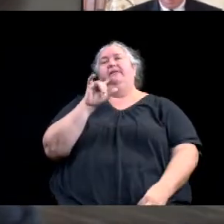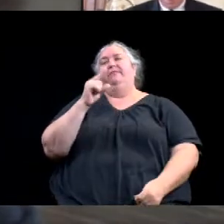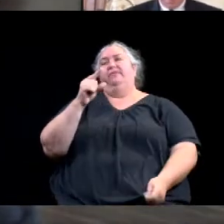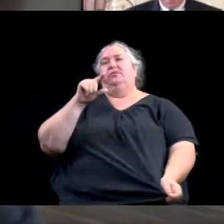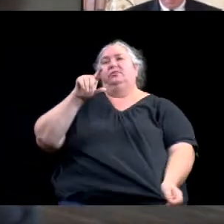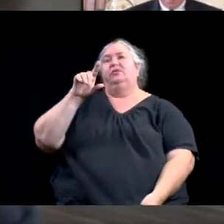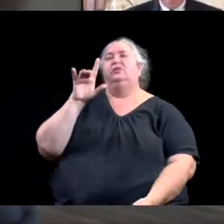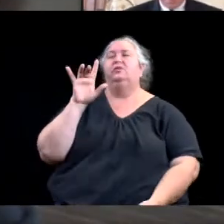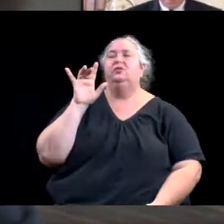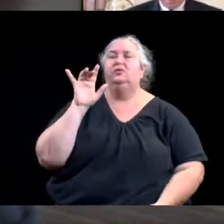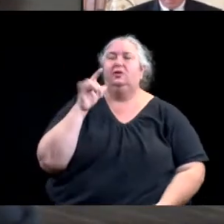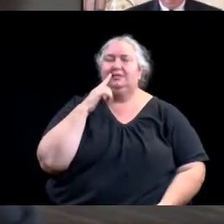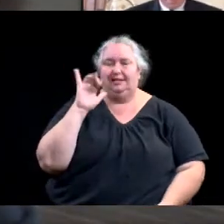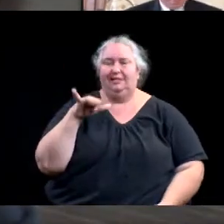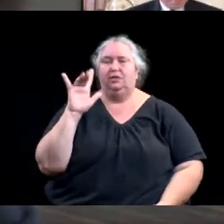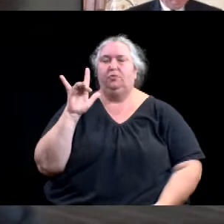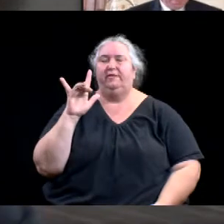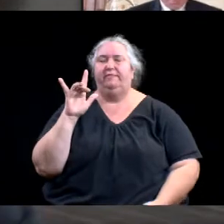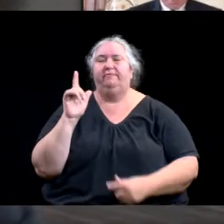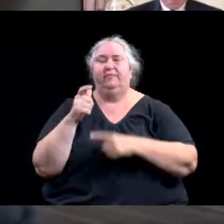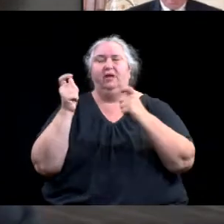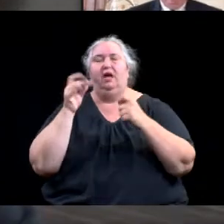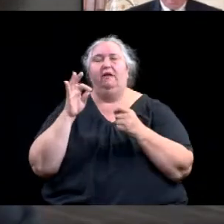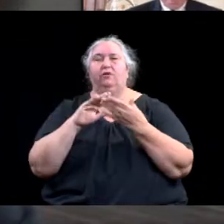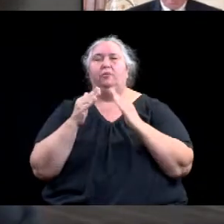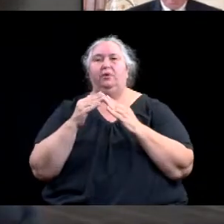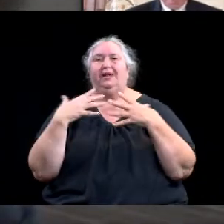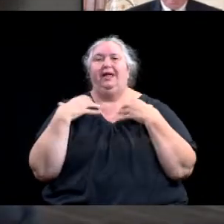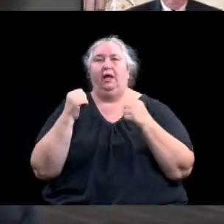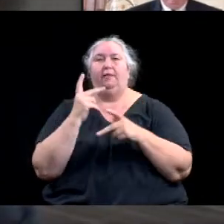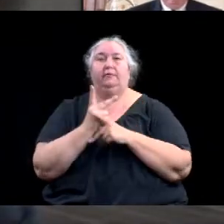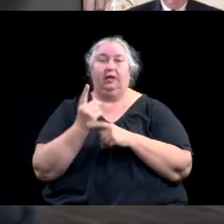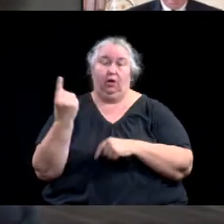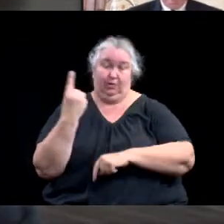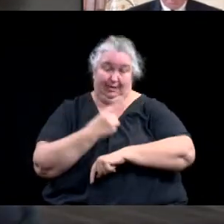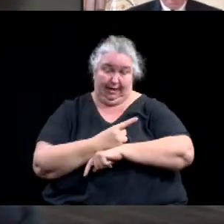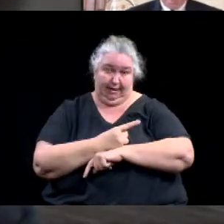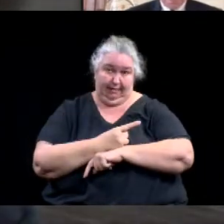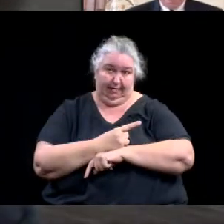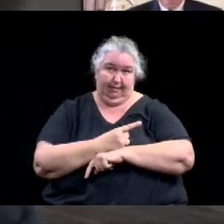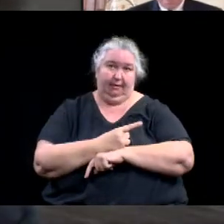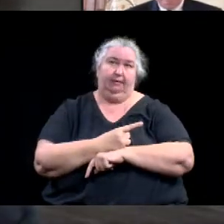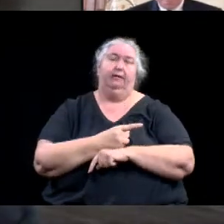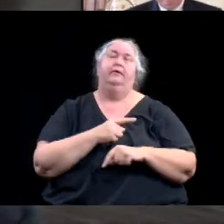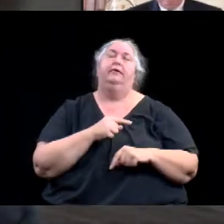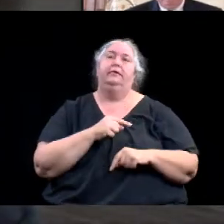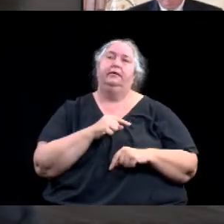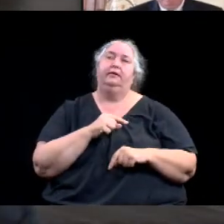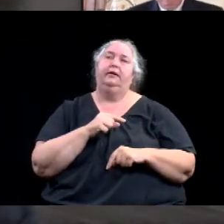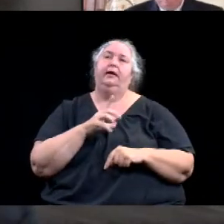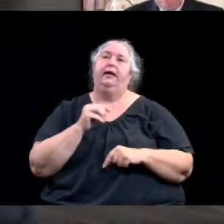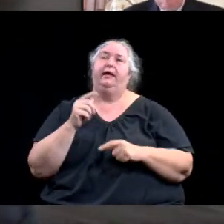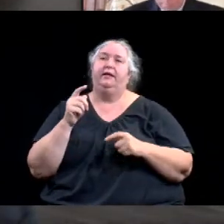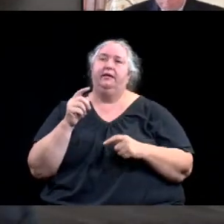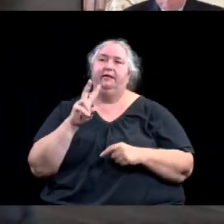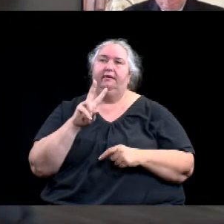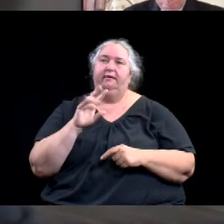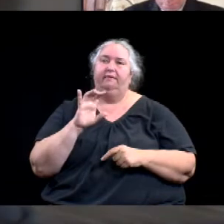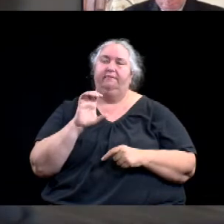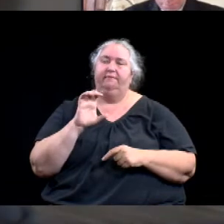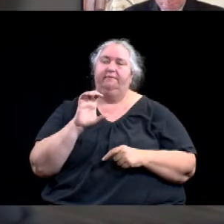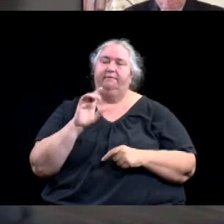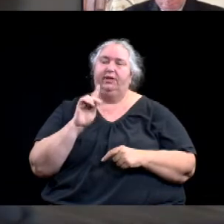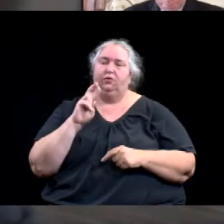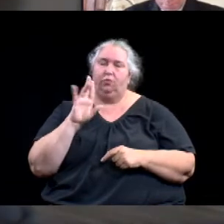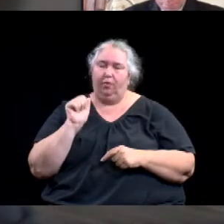And Victoria Jingle, who is the Chief Executive Officer of Community Healthcare of Texas, is going to be receiving